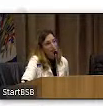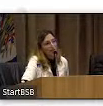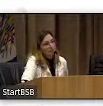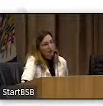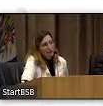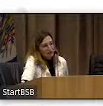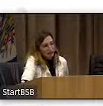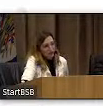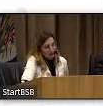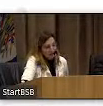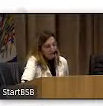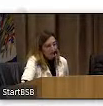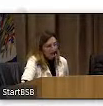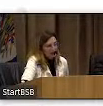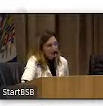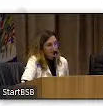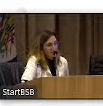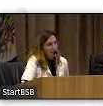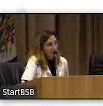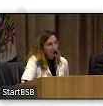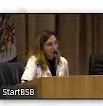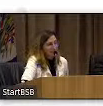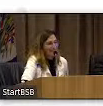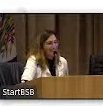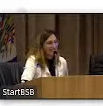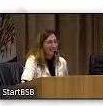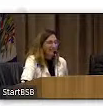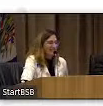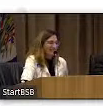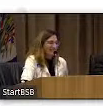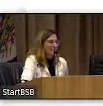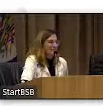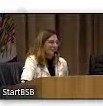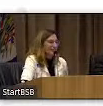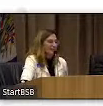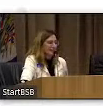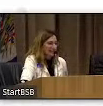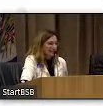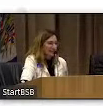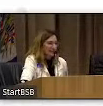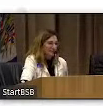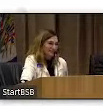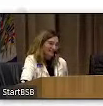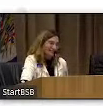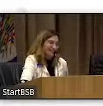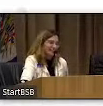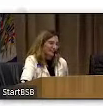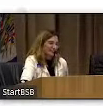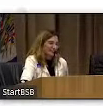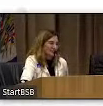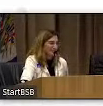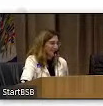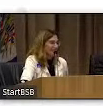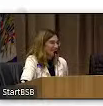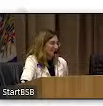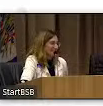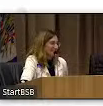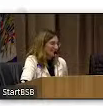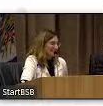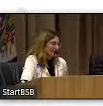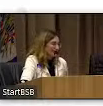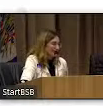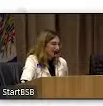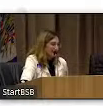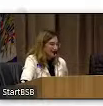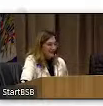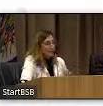of 2022 was the health secretariat, was a health